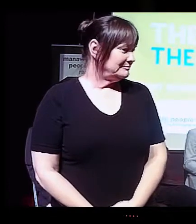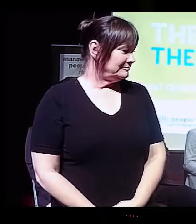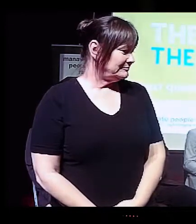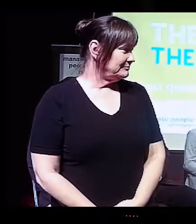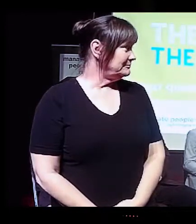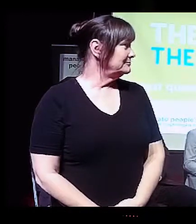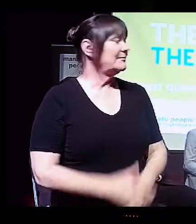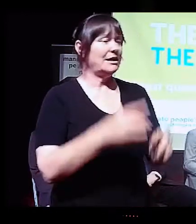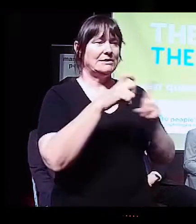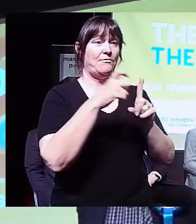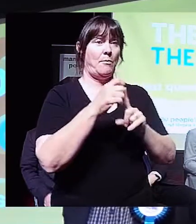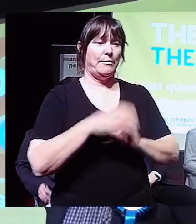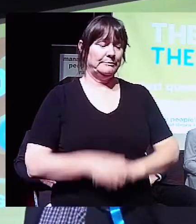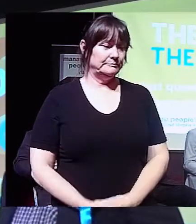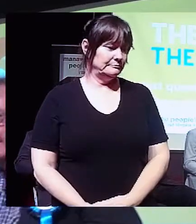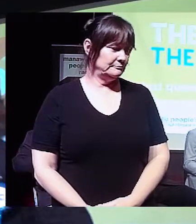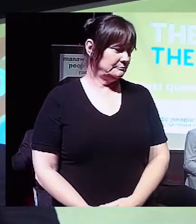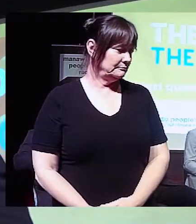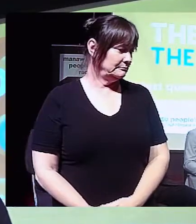David Popperwell.